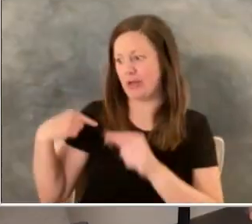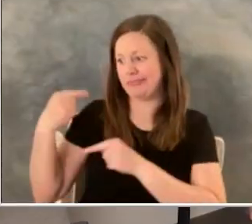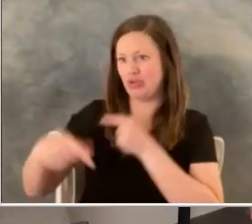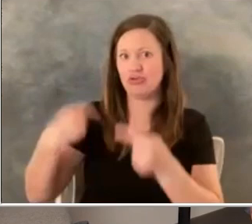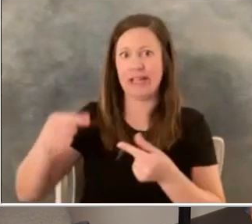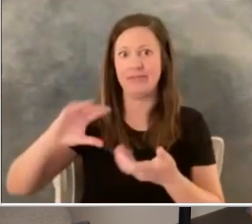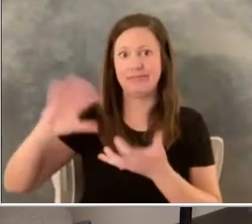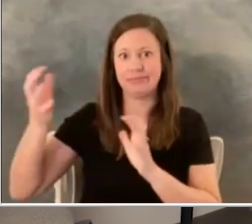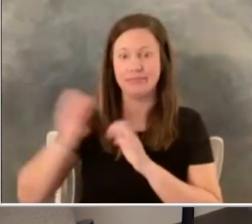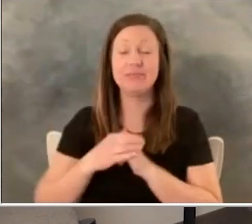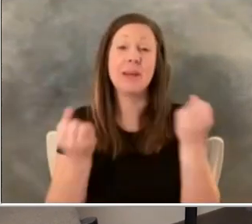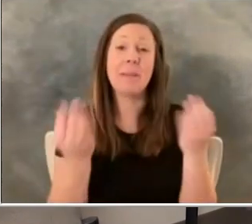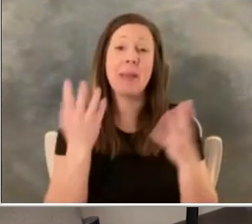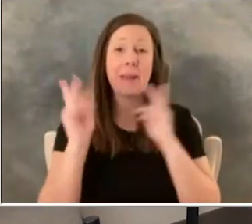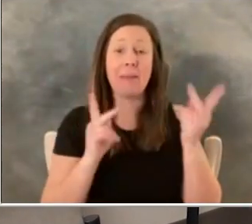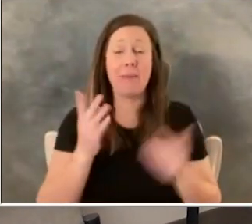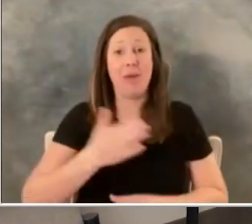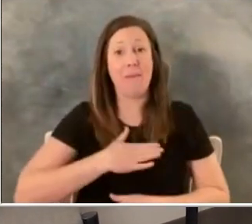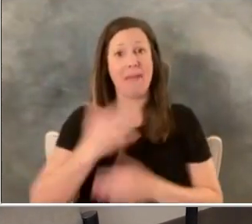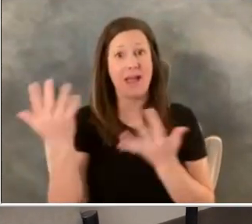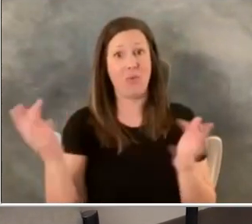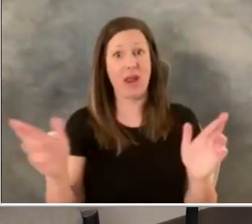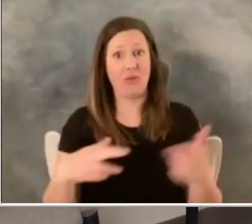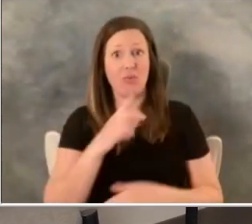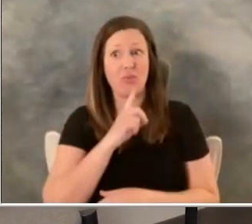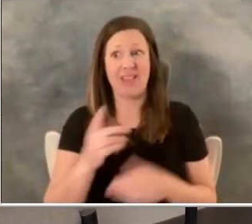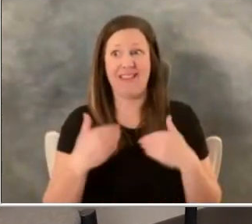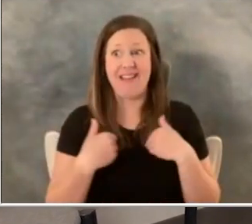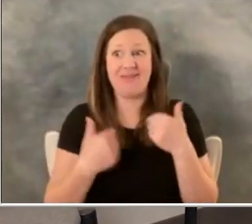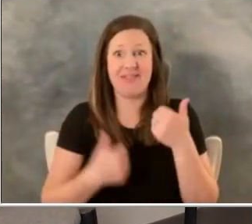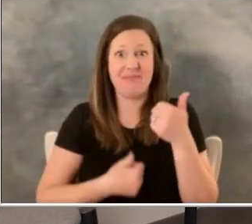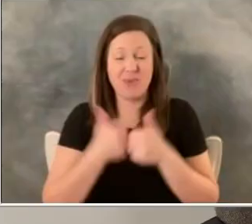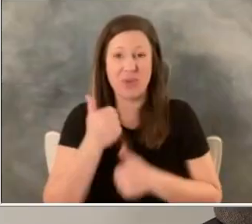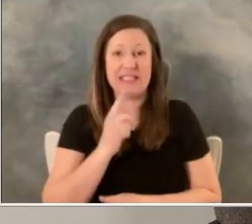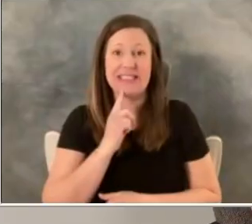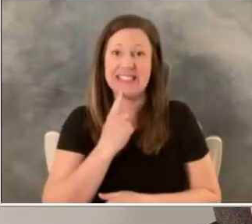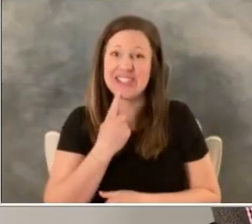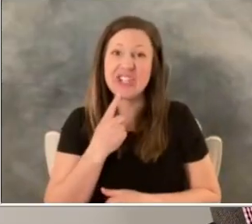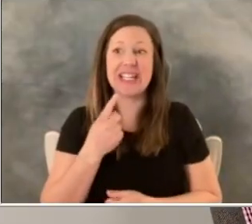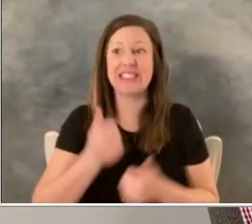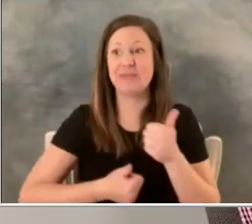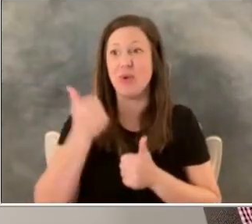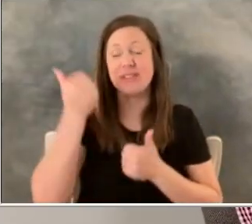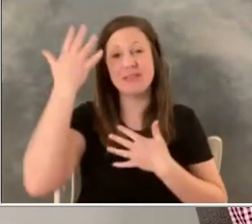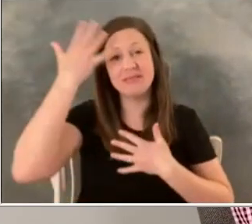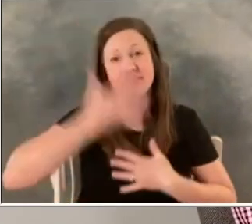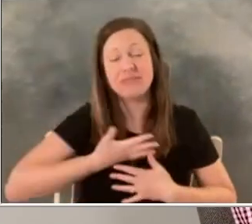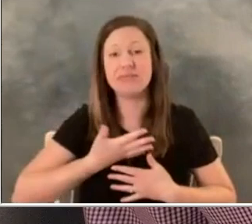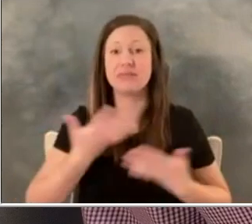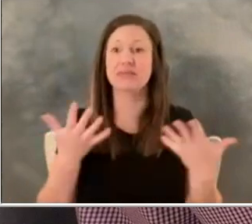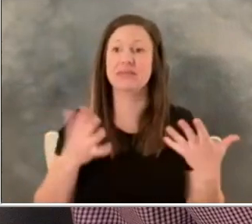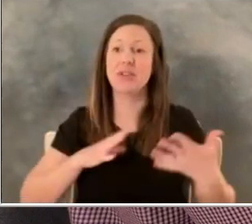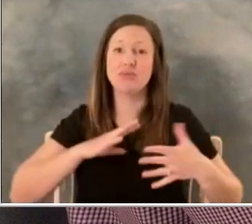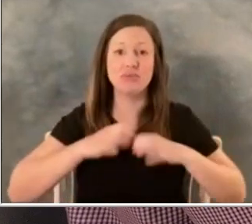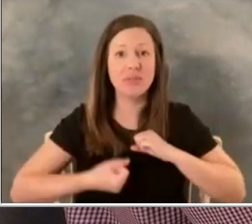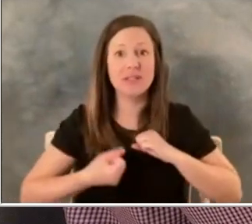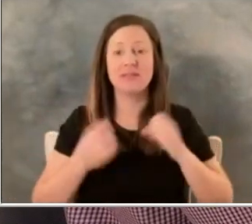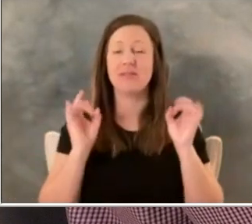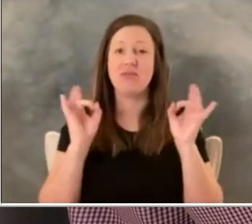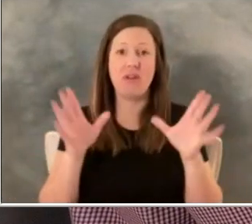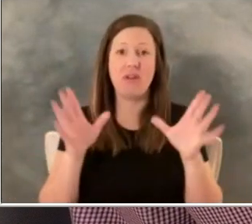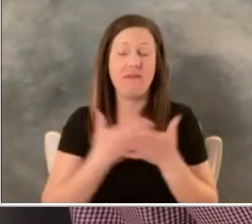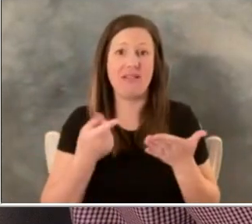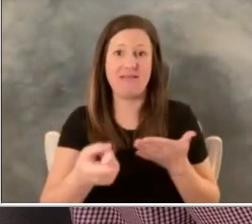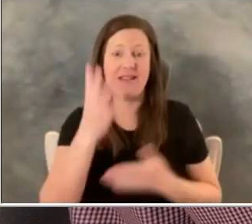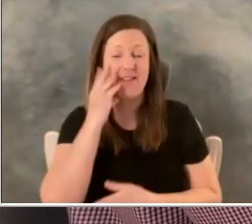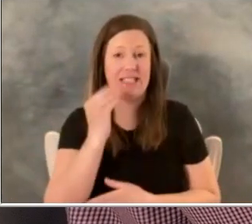the most significant, most important, and in many cases, most devastating thing that they've ever faced. Let's look at your